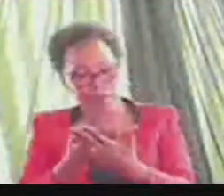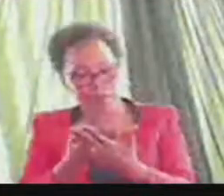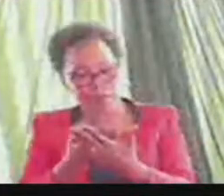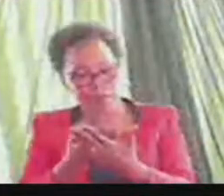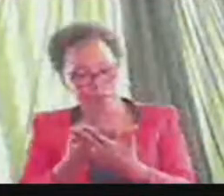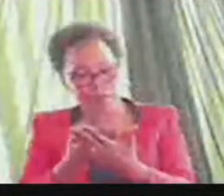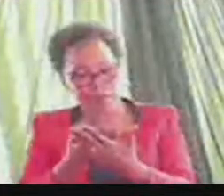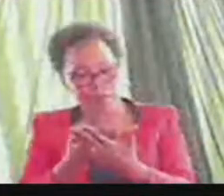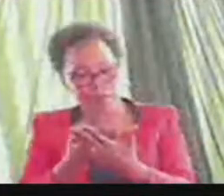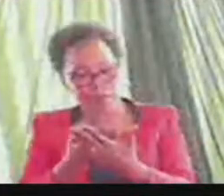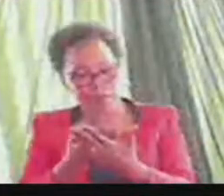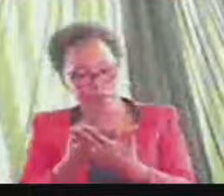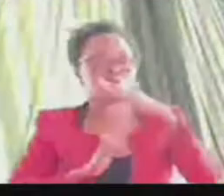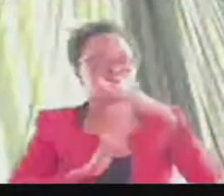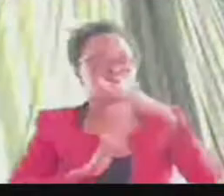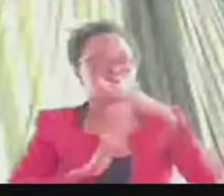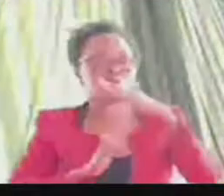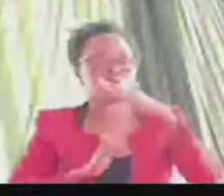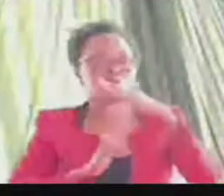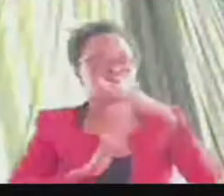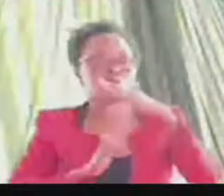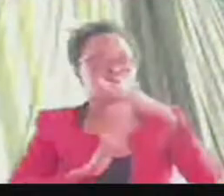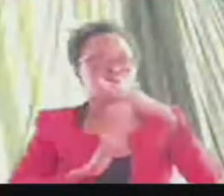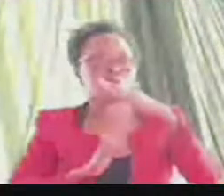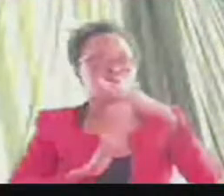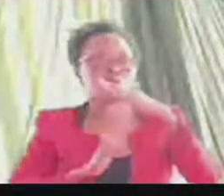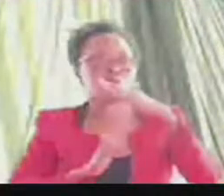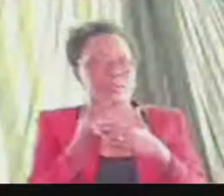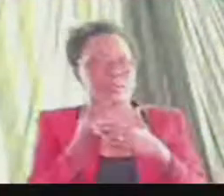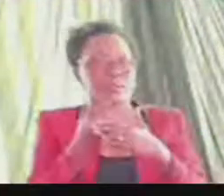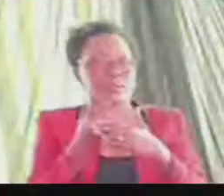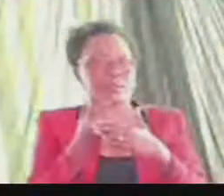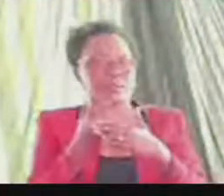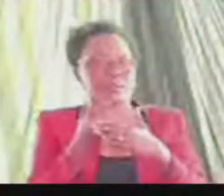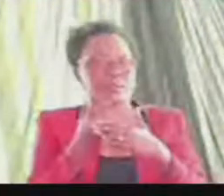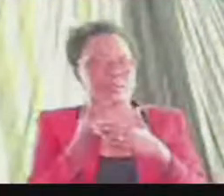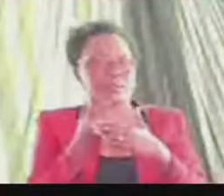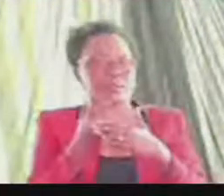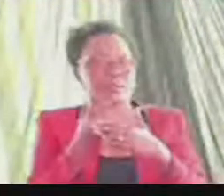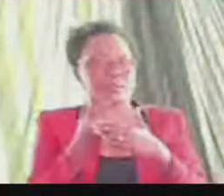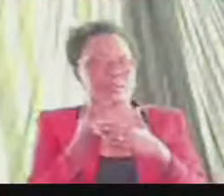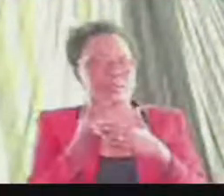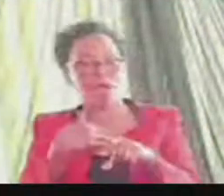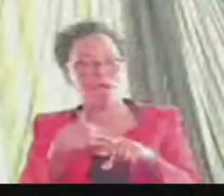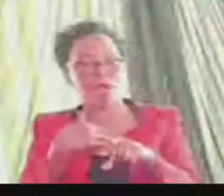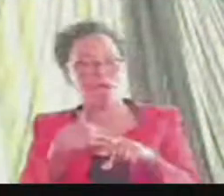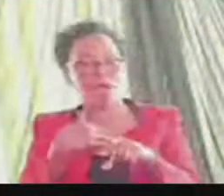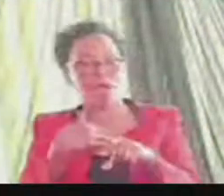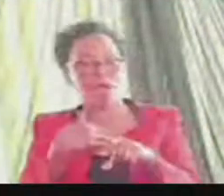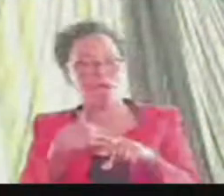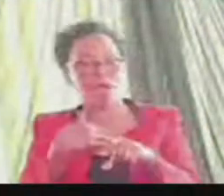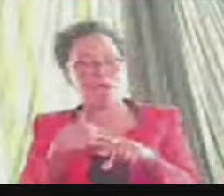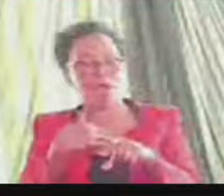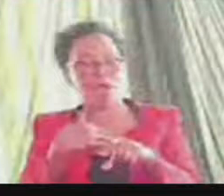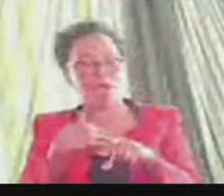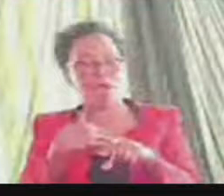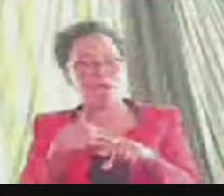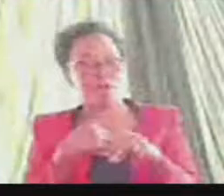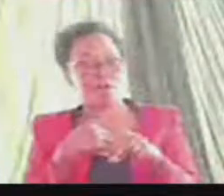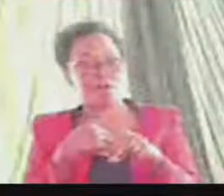has said? So I would, we will now come, we can even have a catalogue of conflict